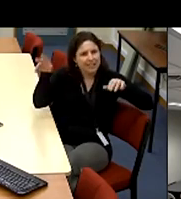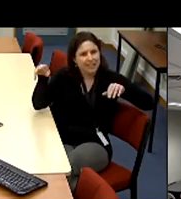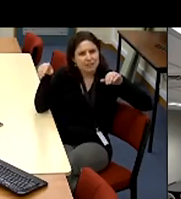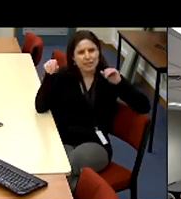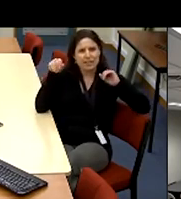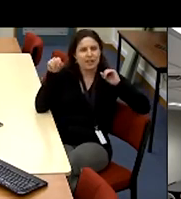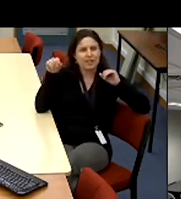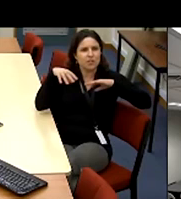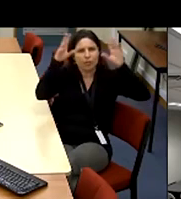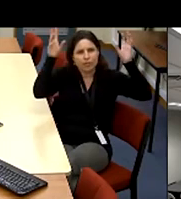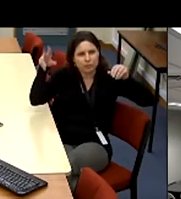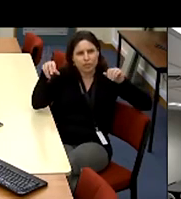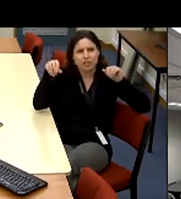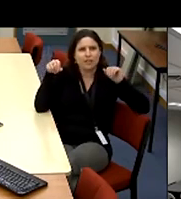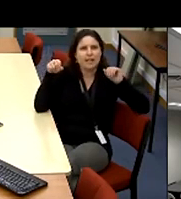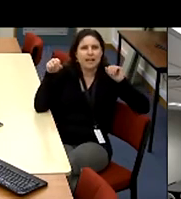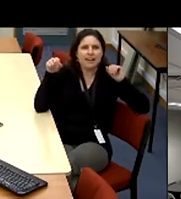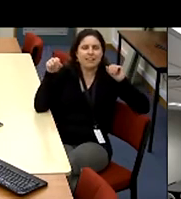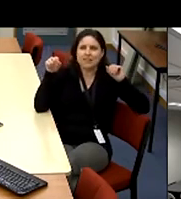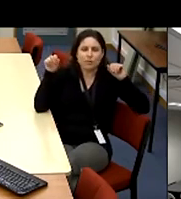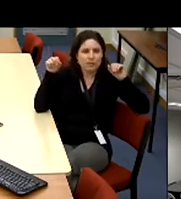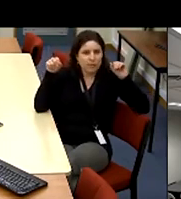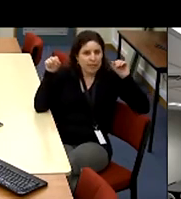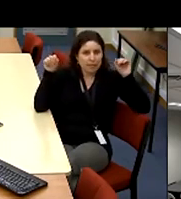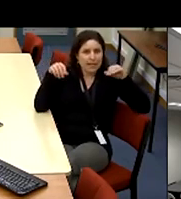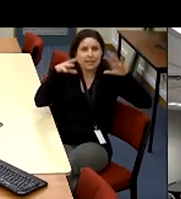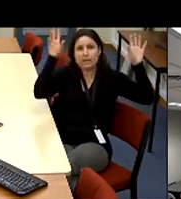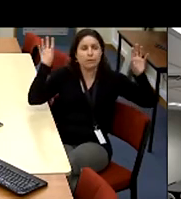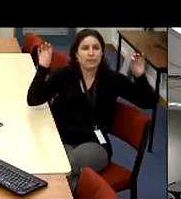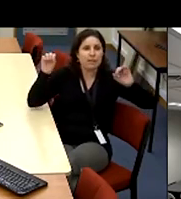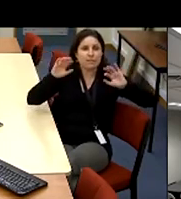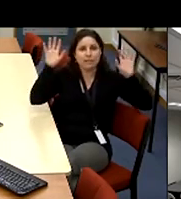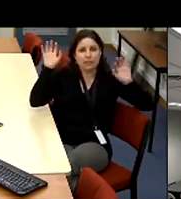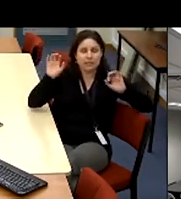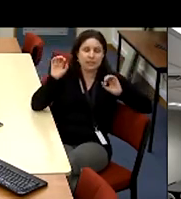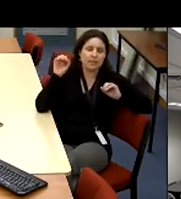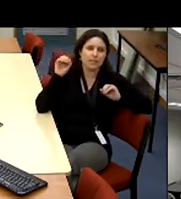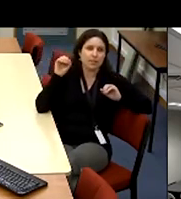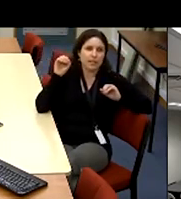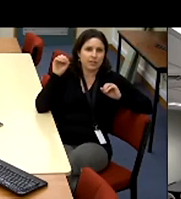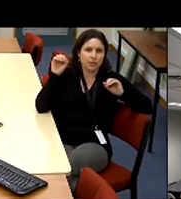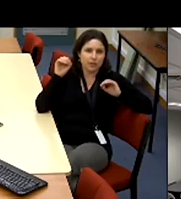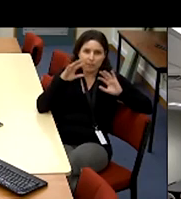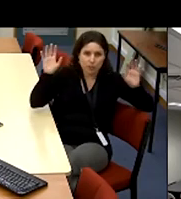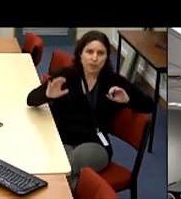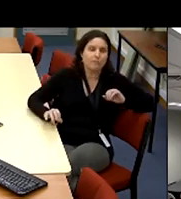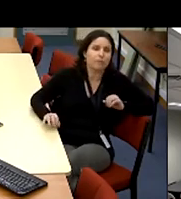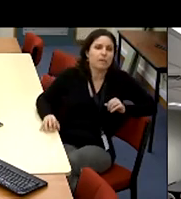seen that. And it's basically like there's a neurosurgeon and there's all these really amazing people who've done amazing things in Australia